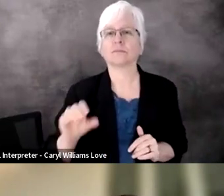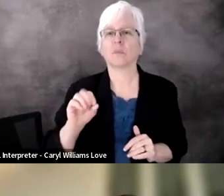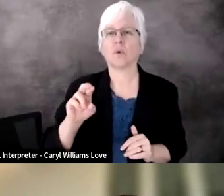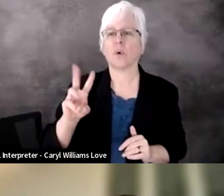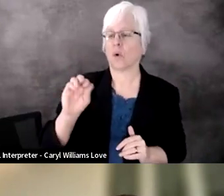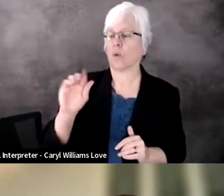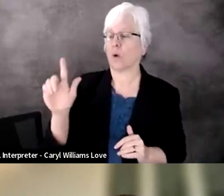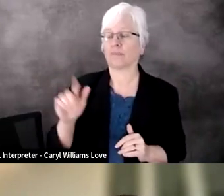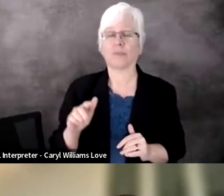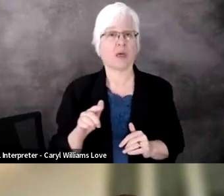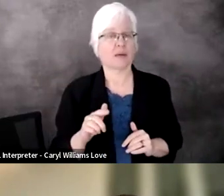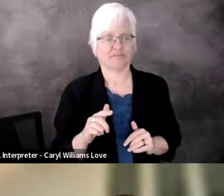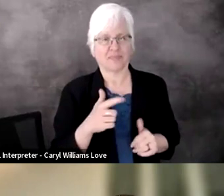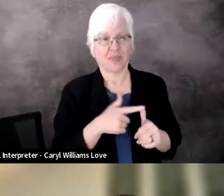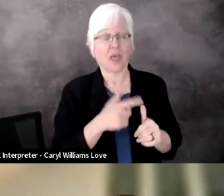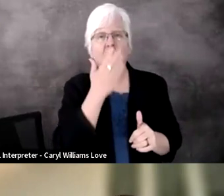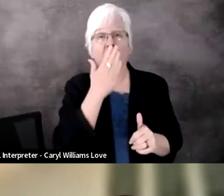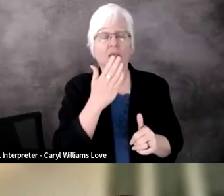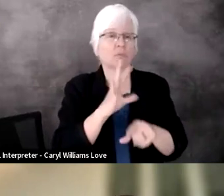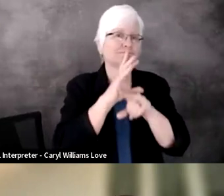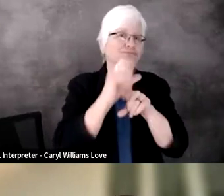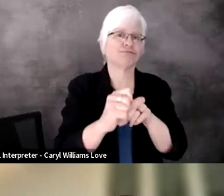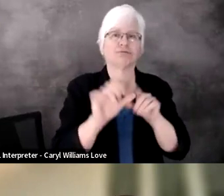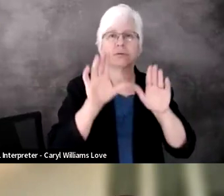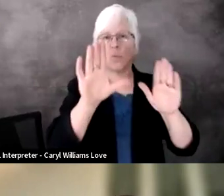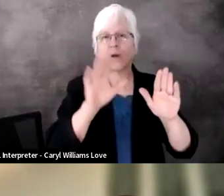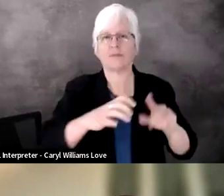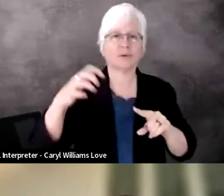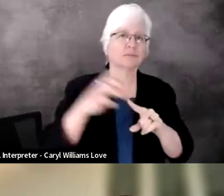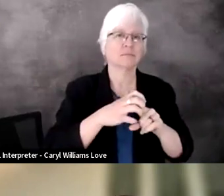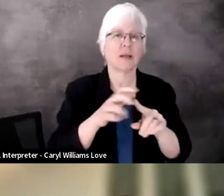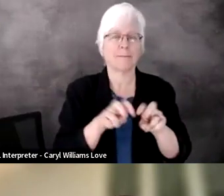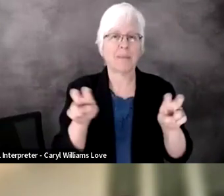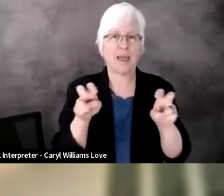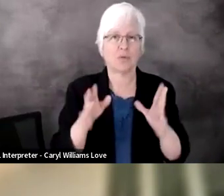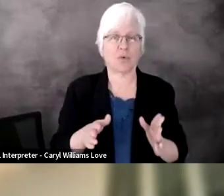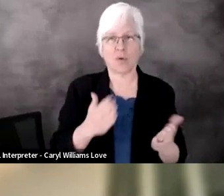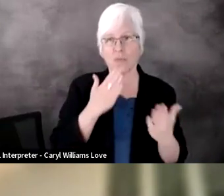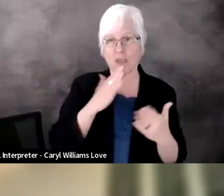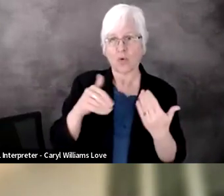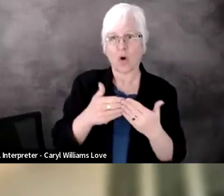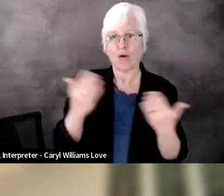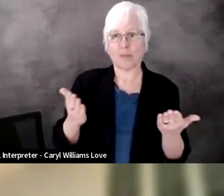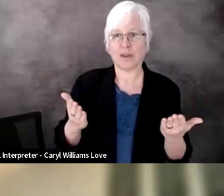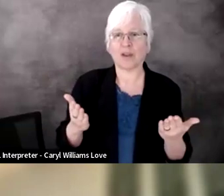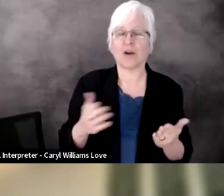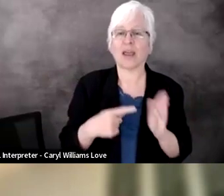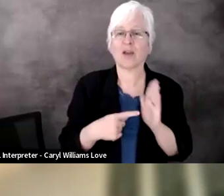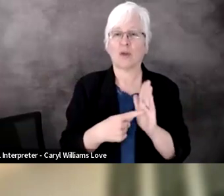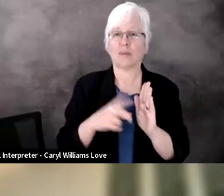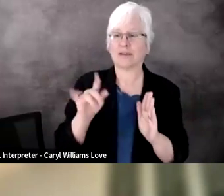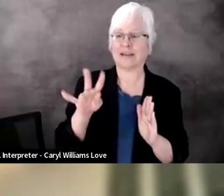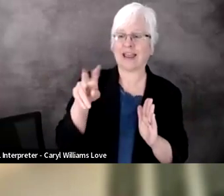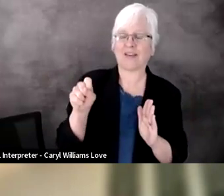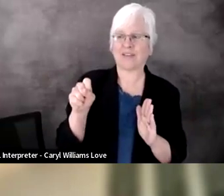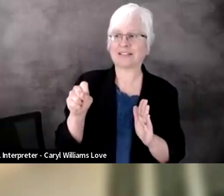rock star panel. I want to thank you all for being here today. I have to do a special shout out to Rep. Davis, who's our leader in the caucus on these